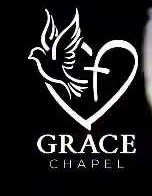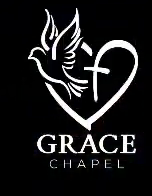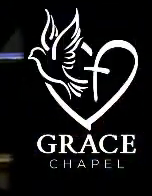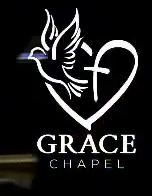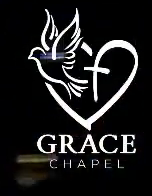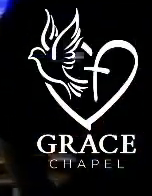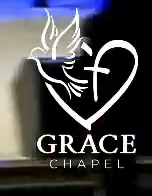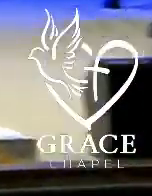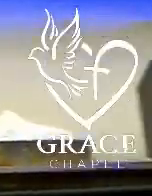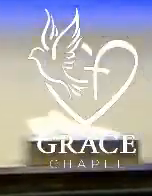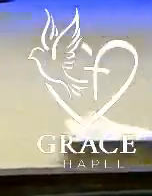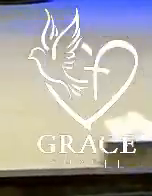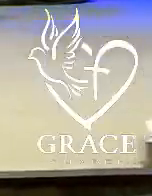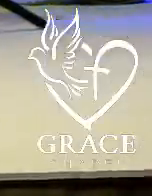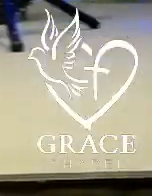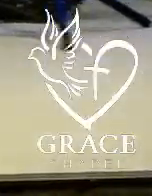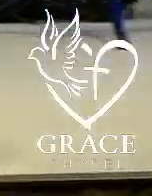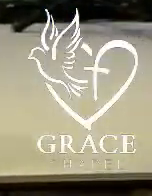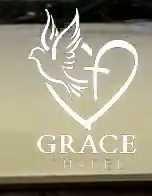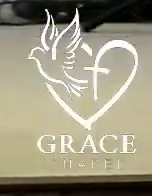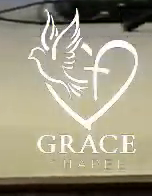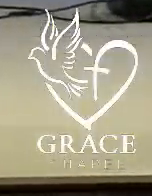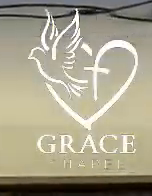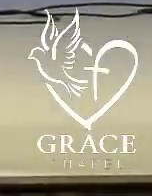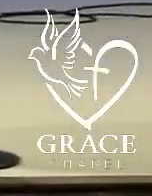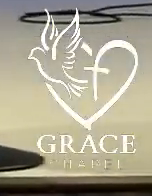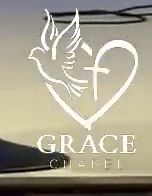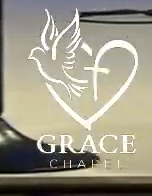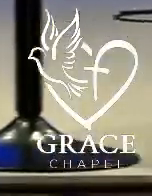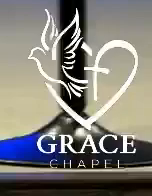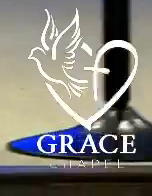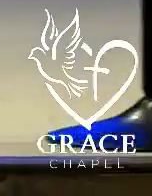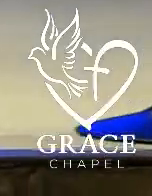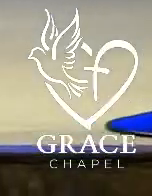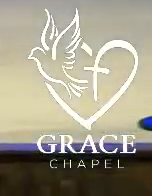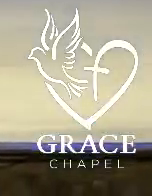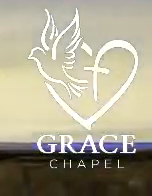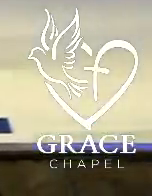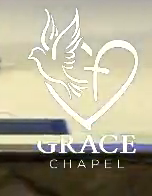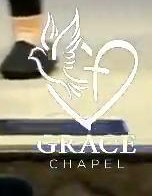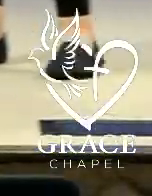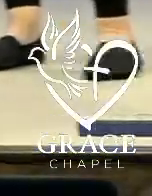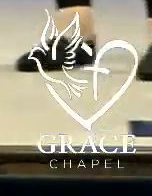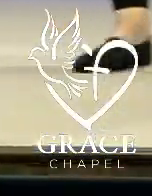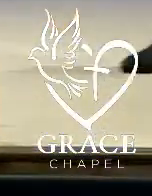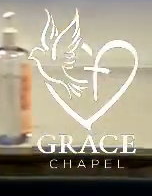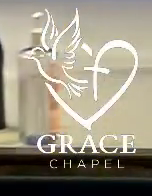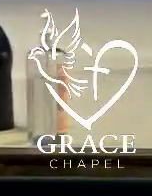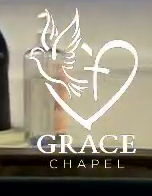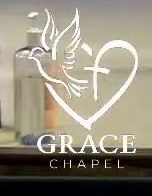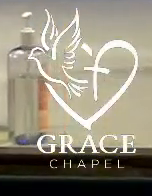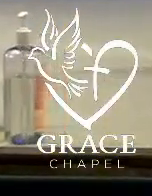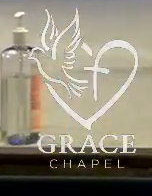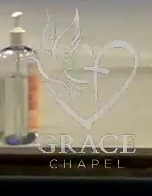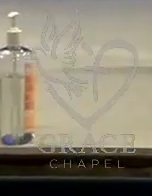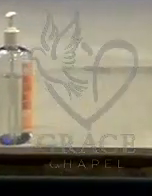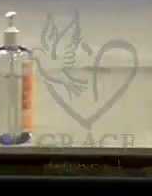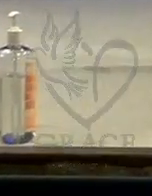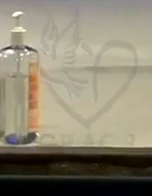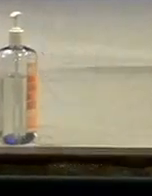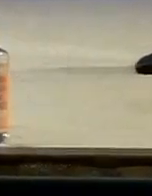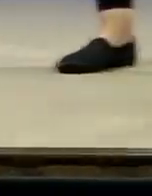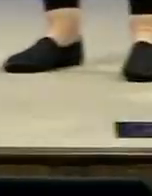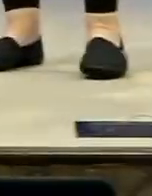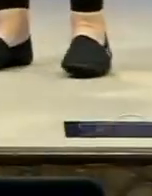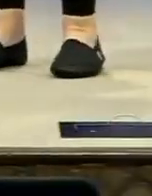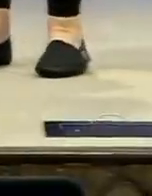shouting glory and clapping their hands. Amen. I believe God's a good God, right? Do you really believe that? He's good